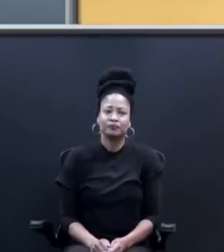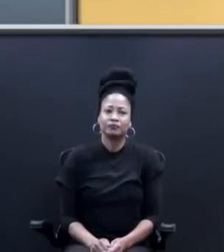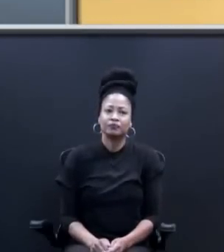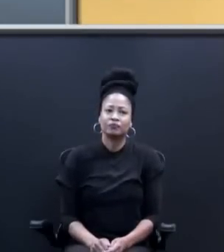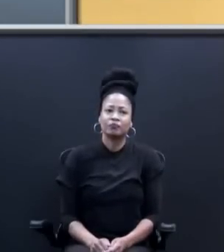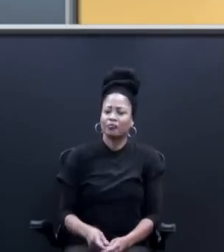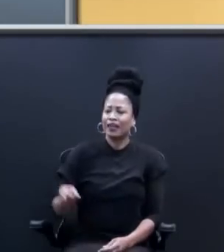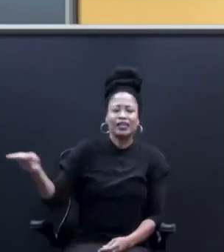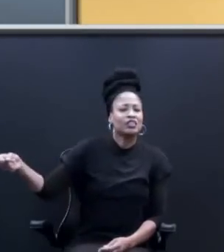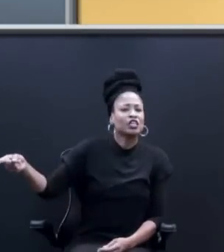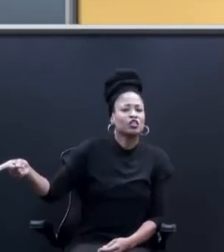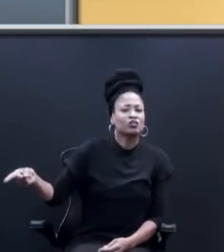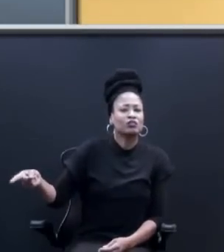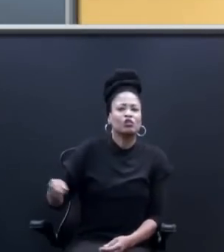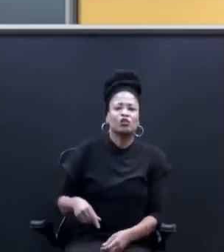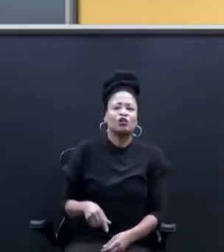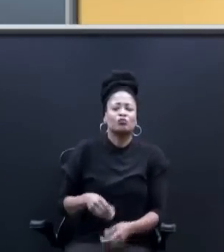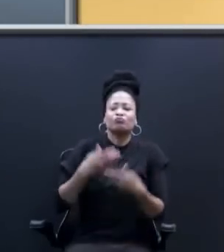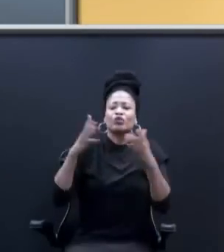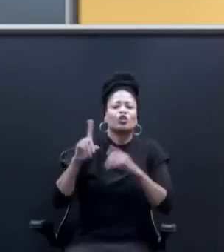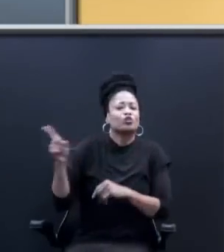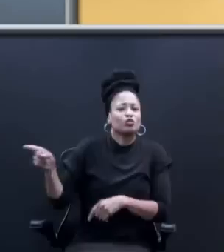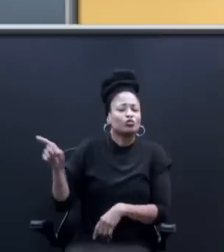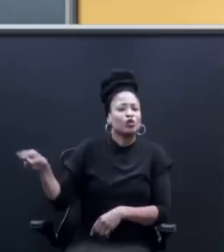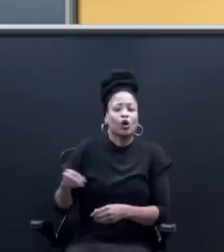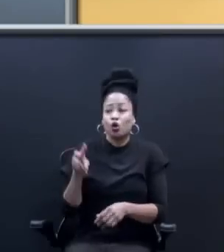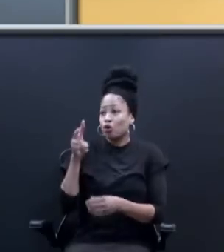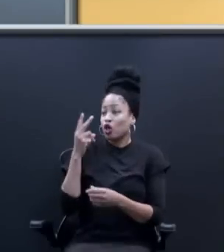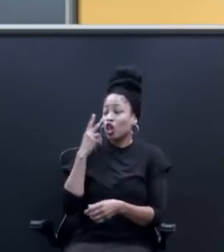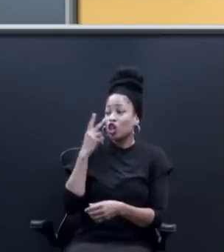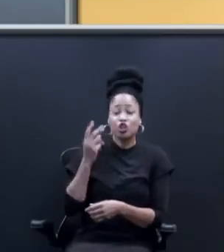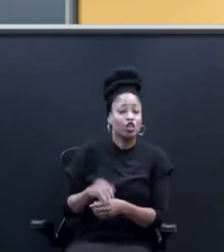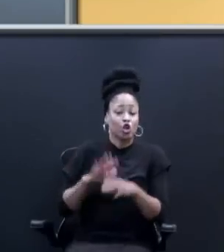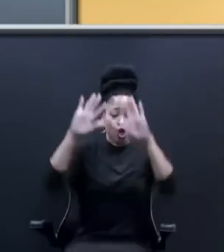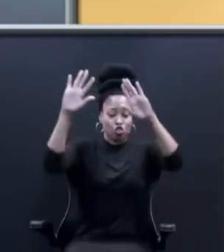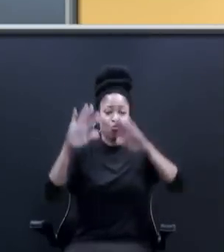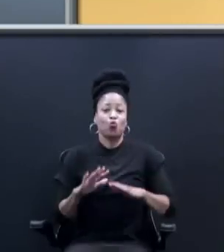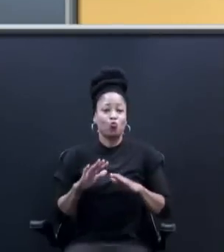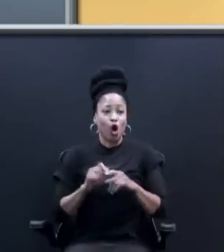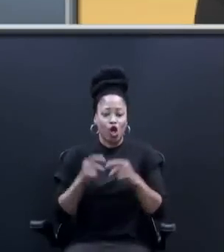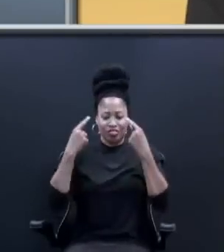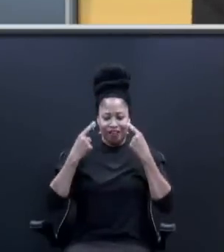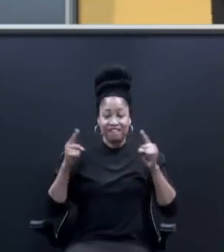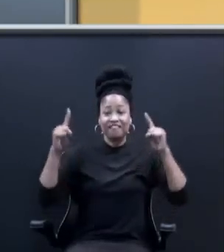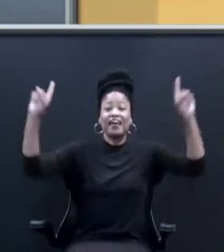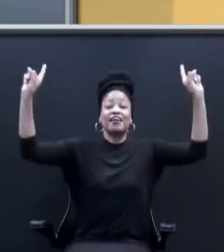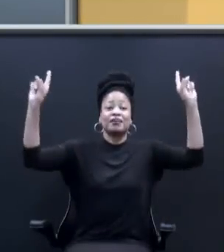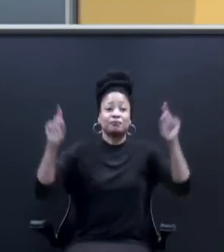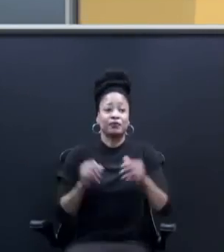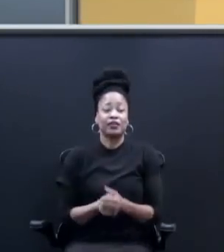If you go over there and look on the wall of fame, you see my cousin at the top of it, Eliyahu Landru Bowie.